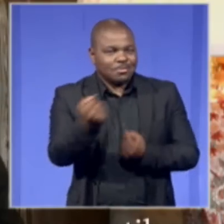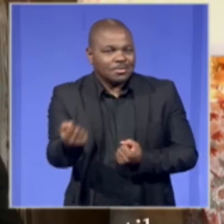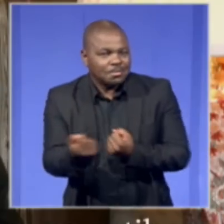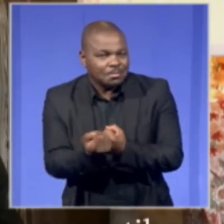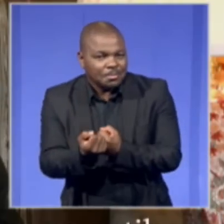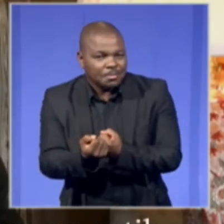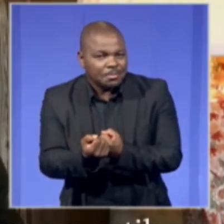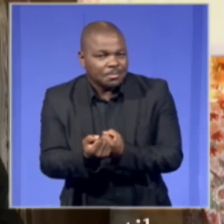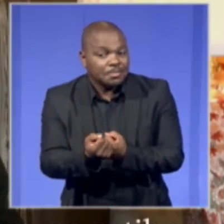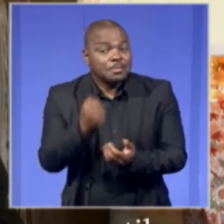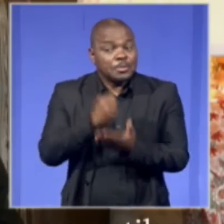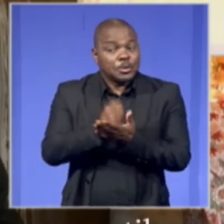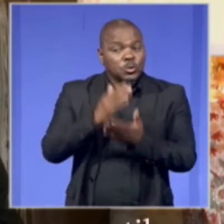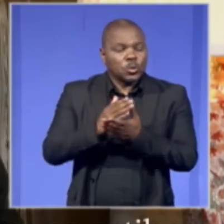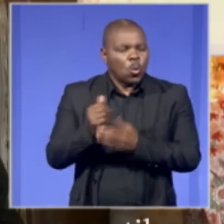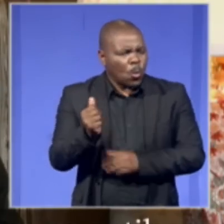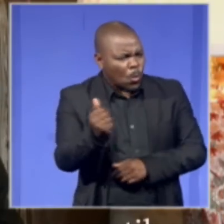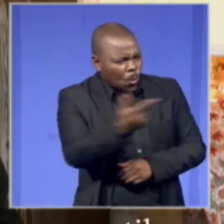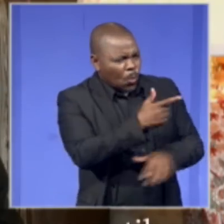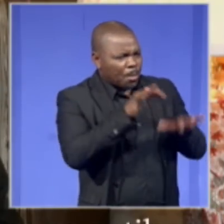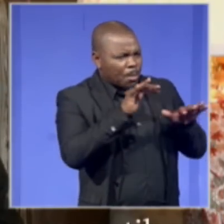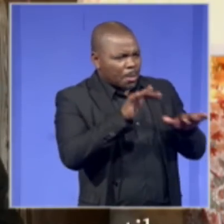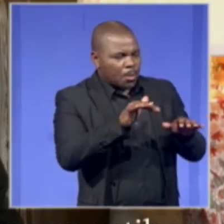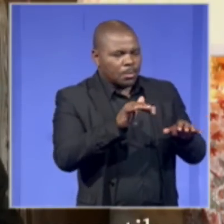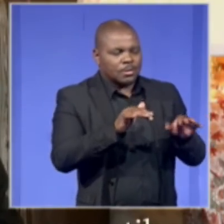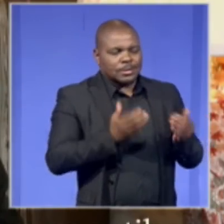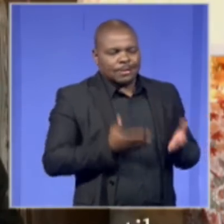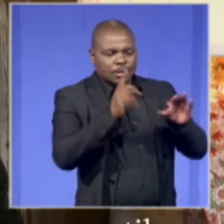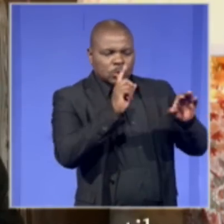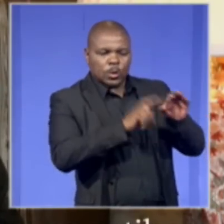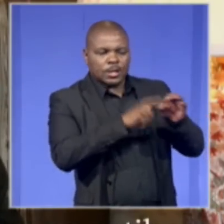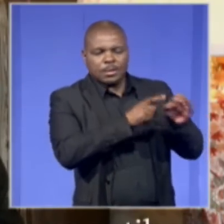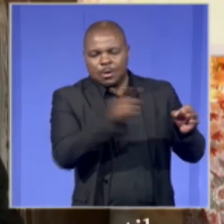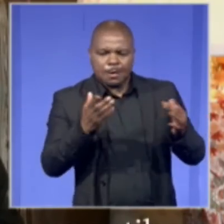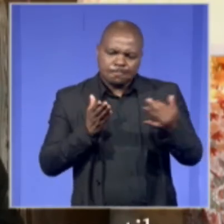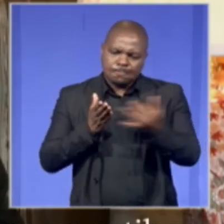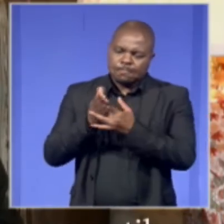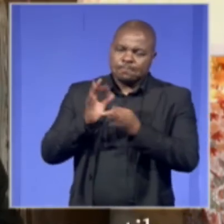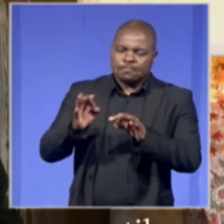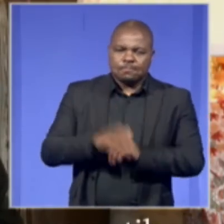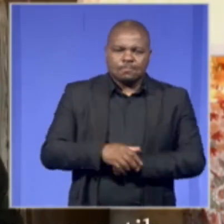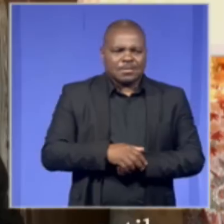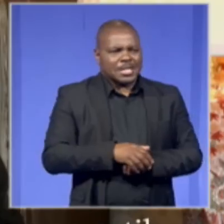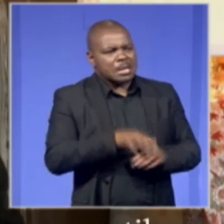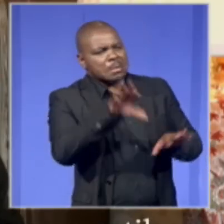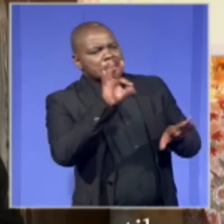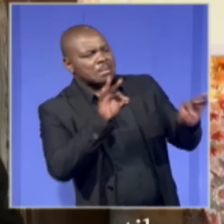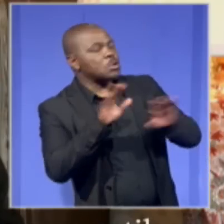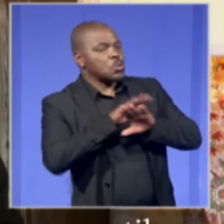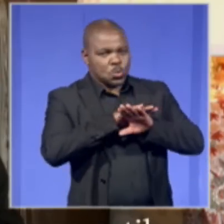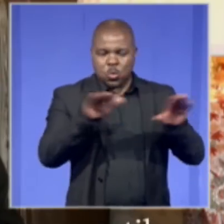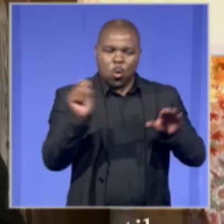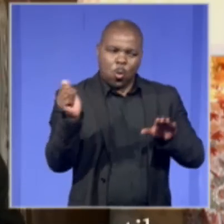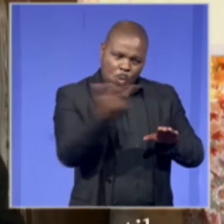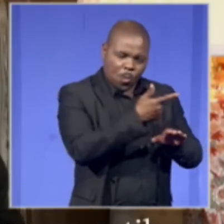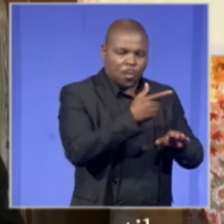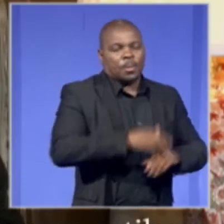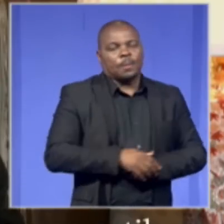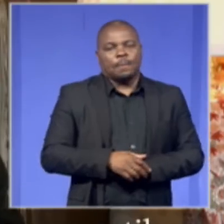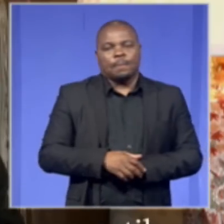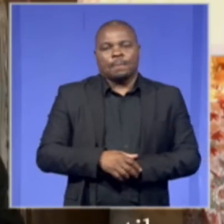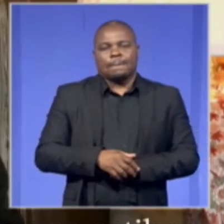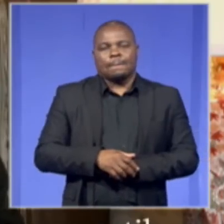all our people receive quality services without exception and without disruption. In particular, we